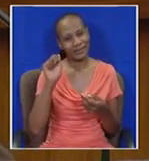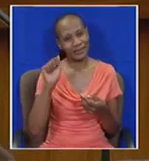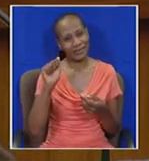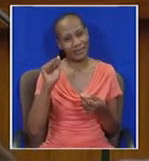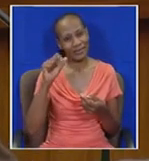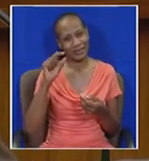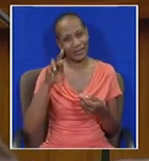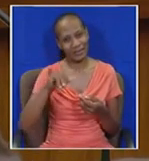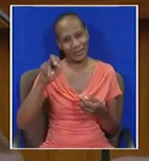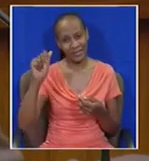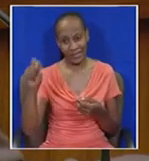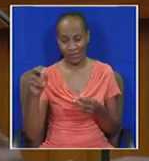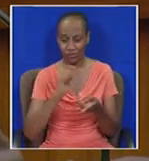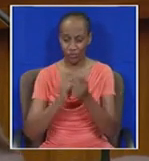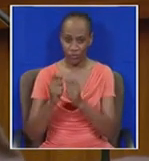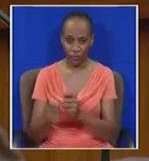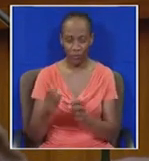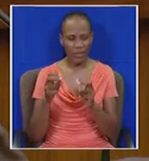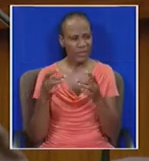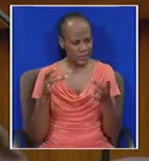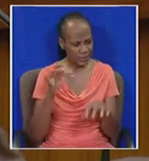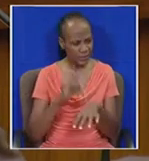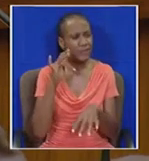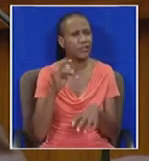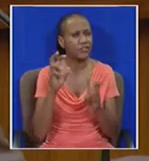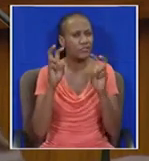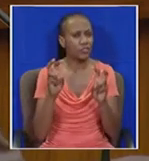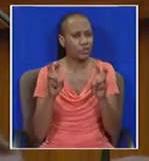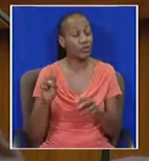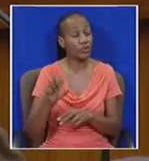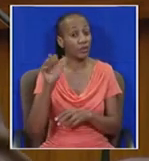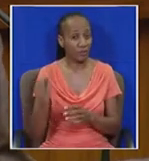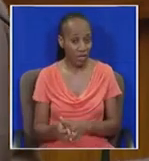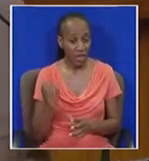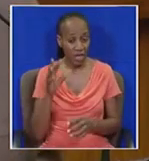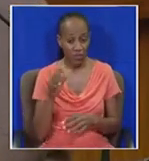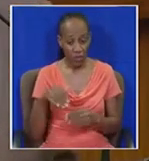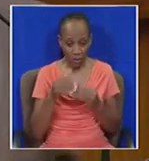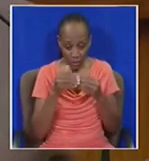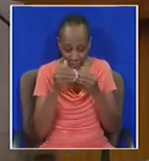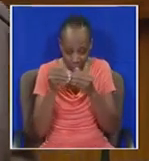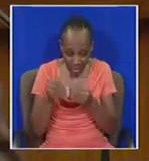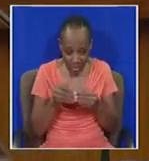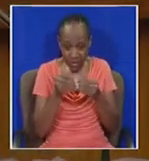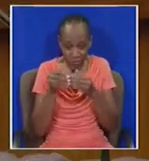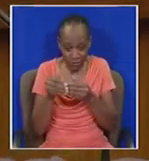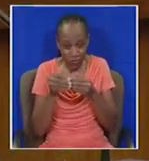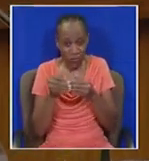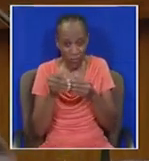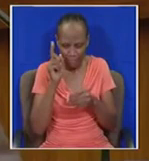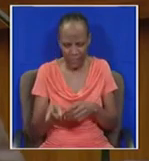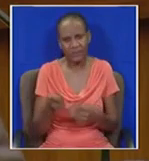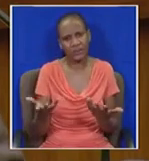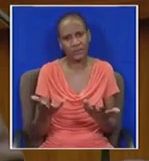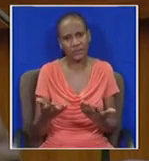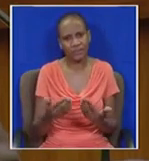It is one of those issues, if not carefully handled, can break our resolve towards building a new democratic